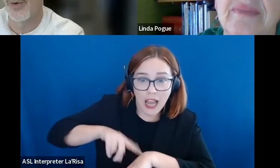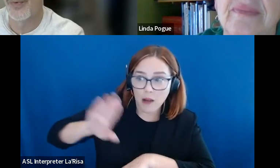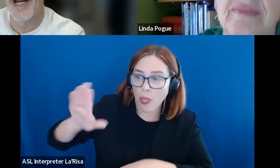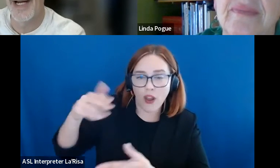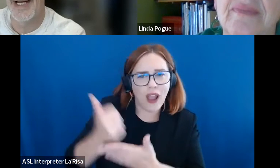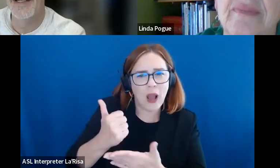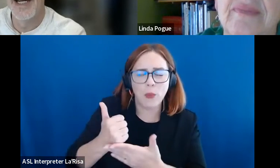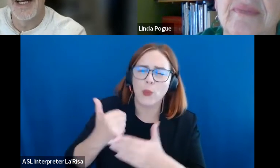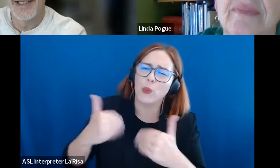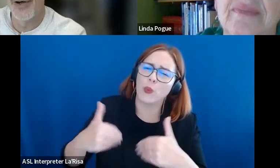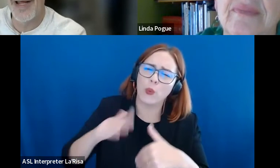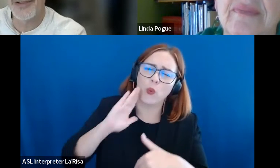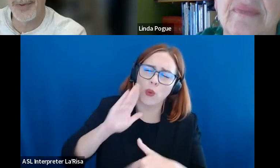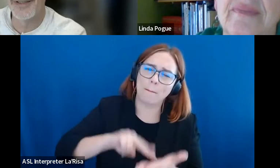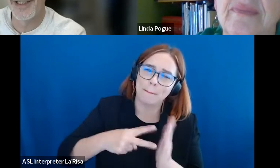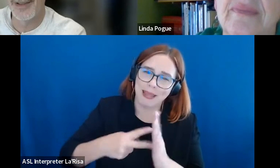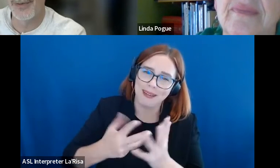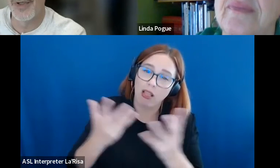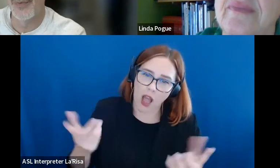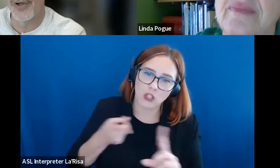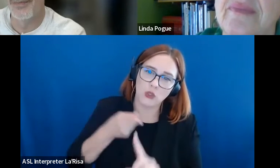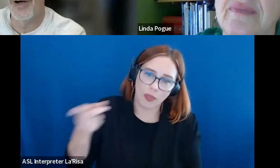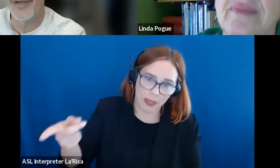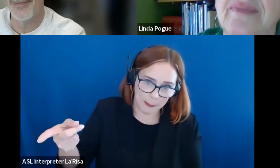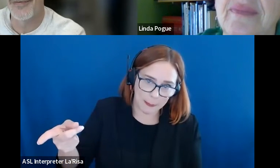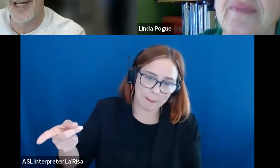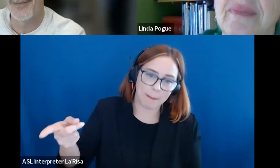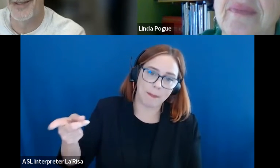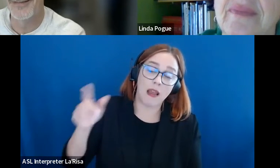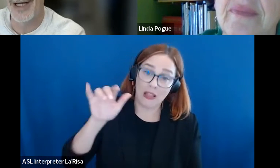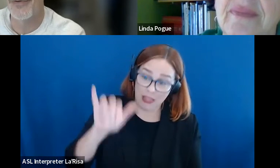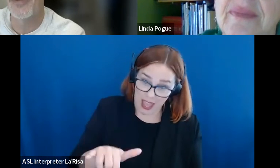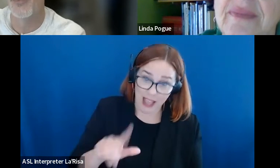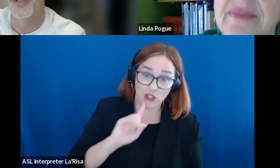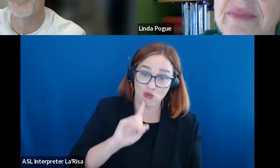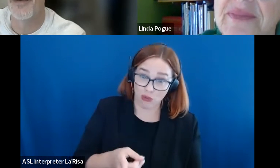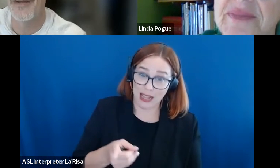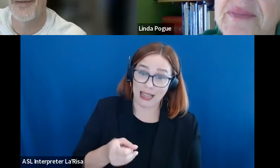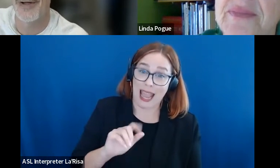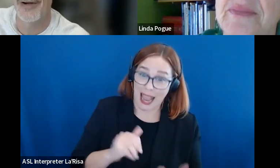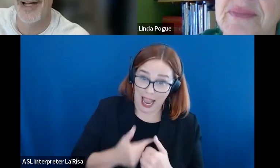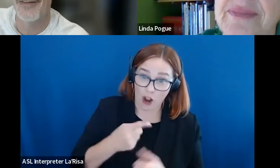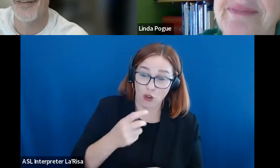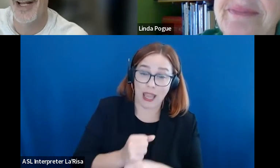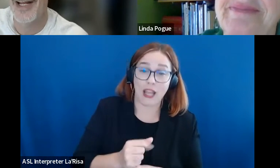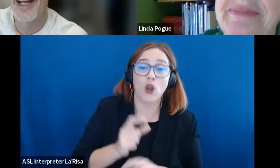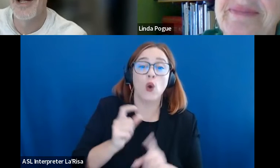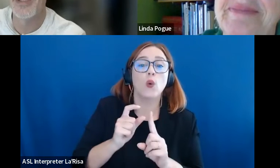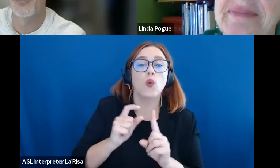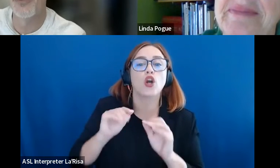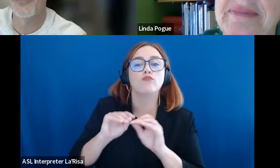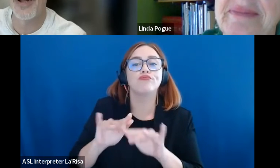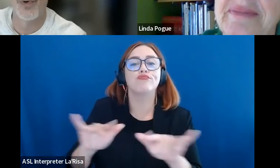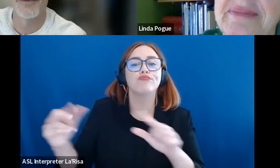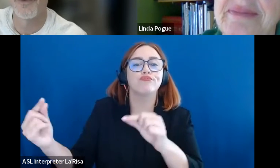a long way. And, you know, that's really where the word of mouth comes. They will say wonderful things about your agency.